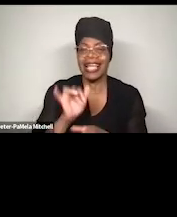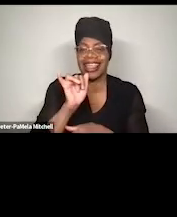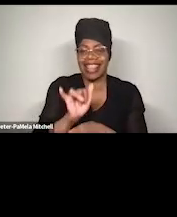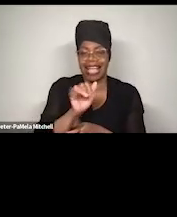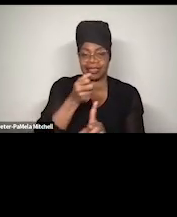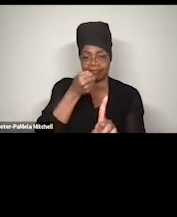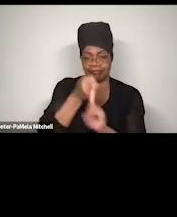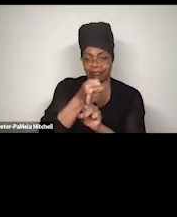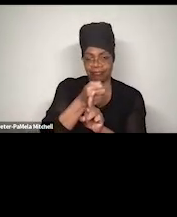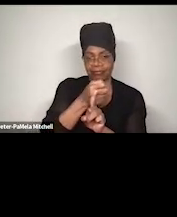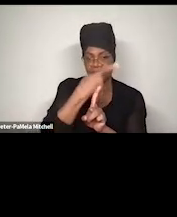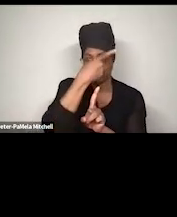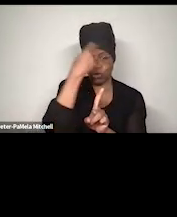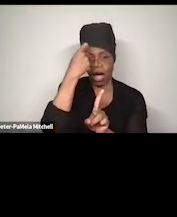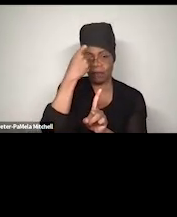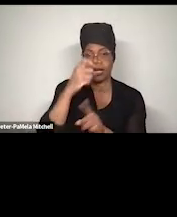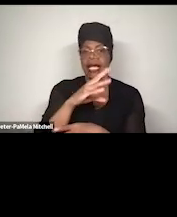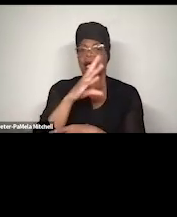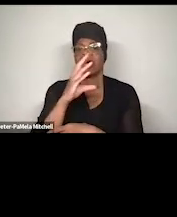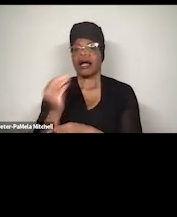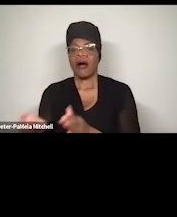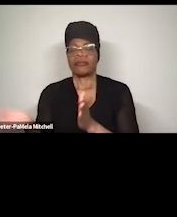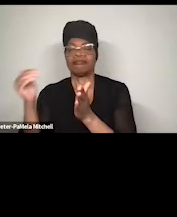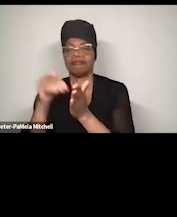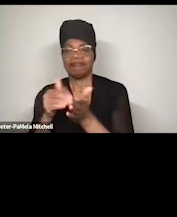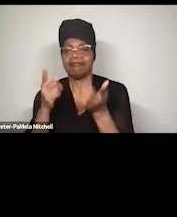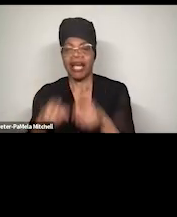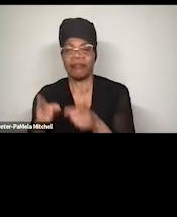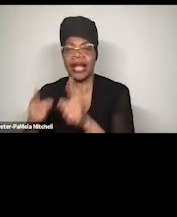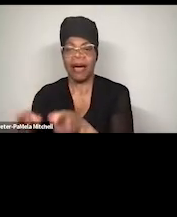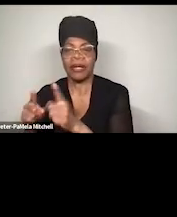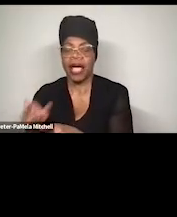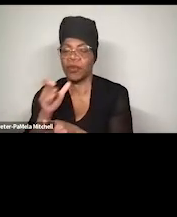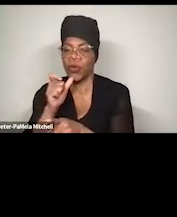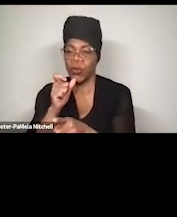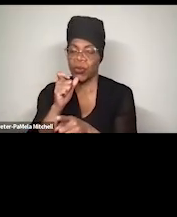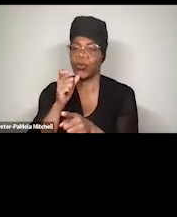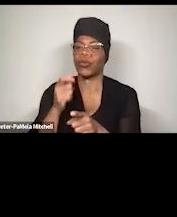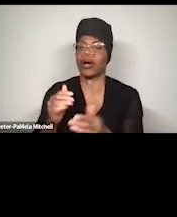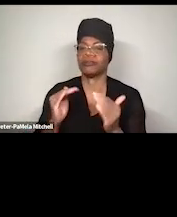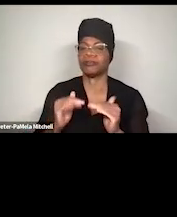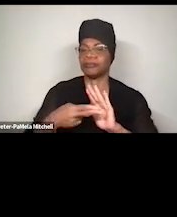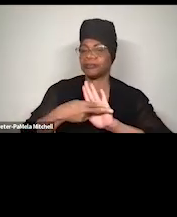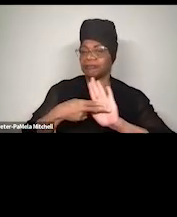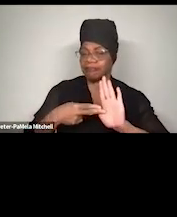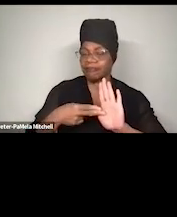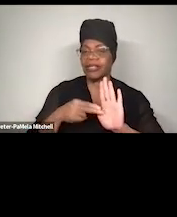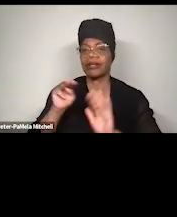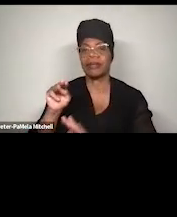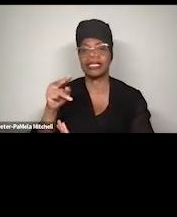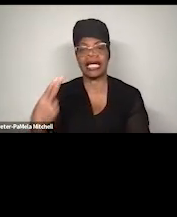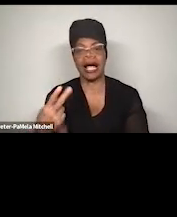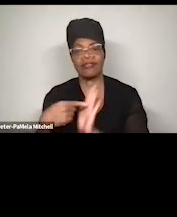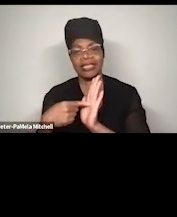of trauma. And then co-occurring disorders refers to if somebody has both a diagnosis of mental health,